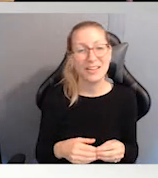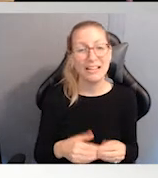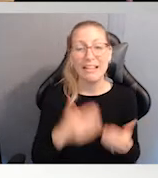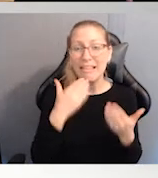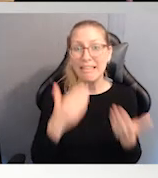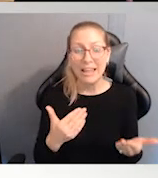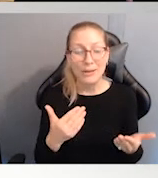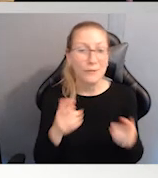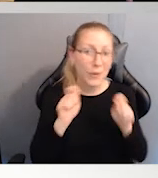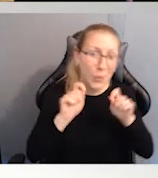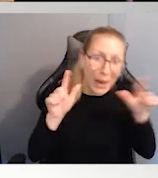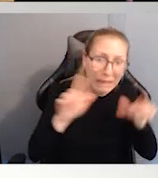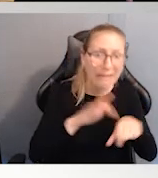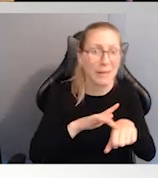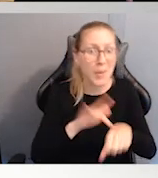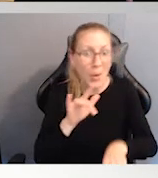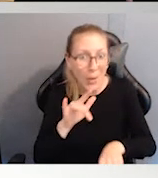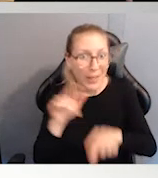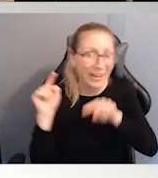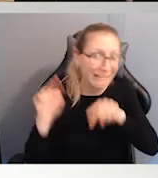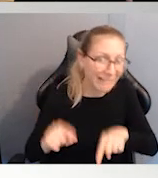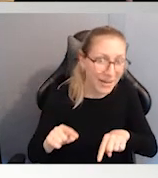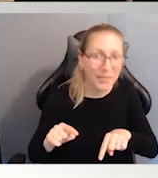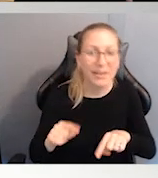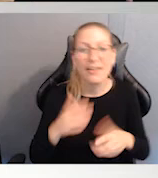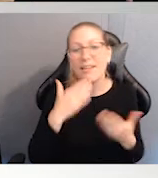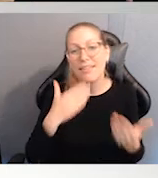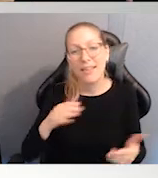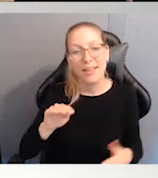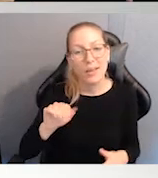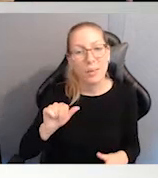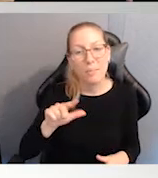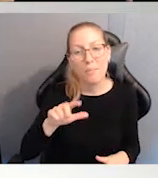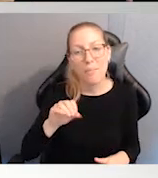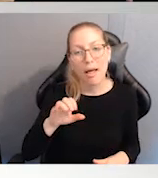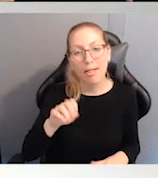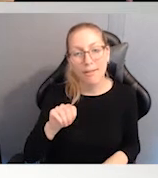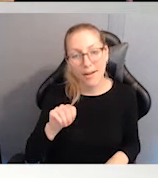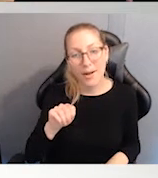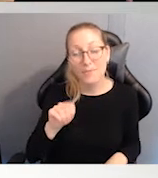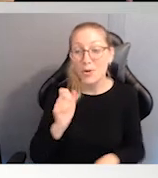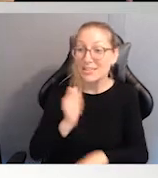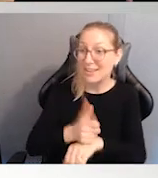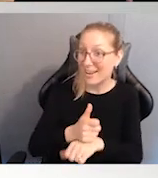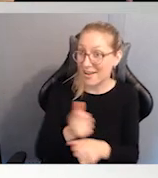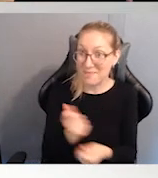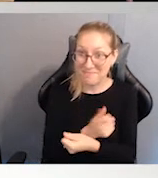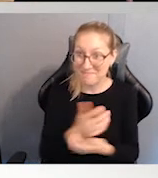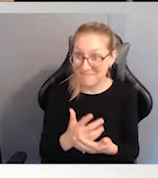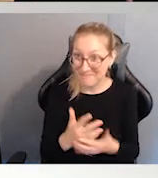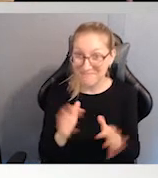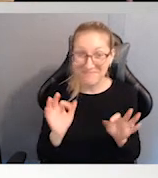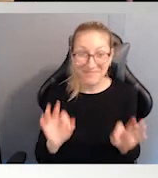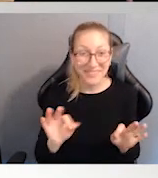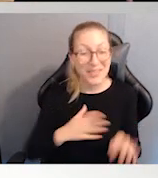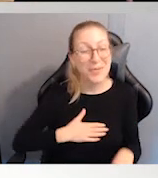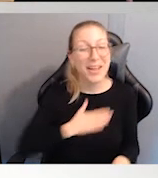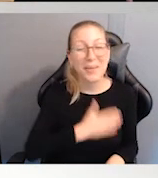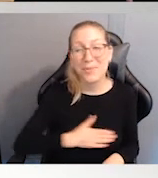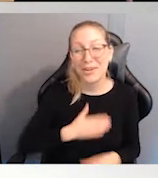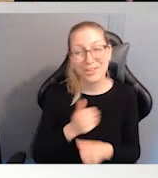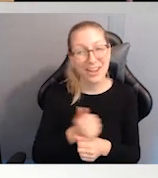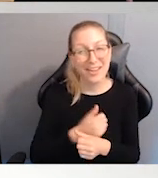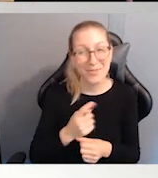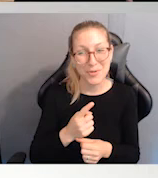getting up out of bed and being down here. And thank you, Malcolm, even though I'm sure you're listening, for getting this set up for us. We appreciate